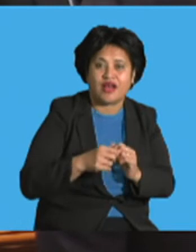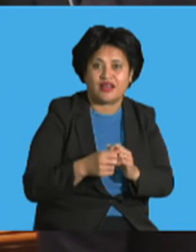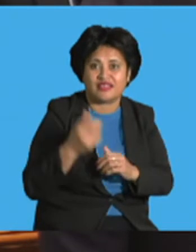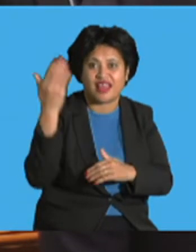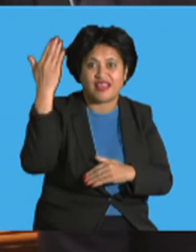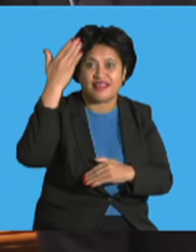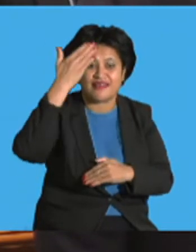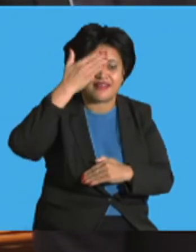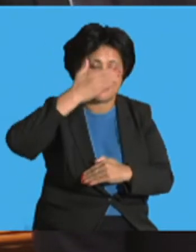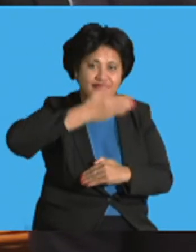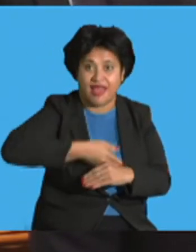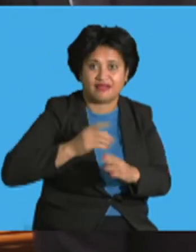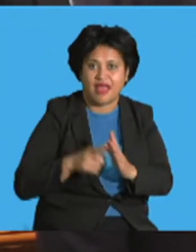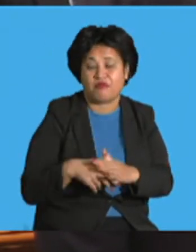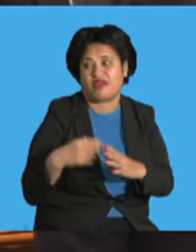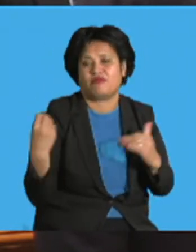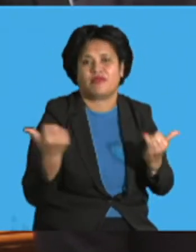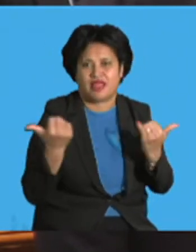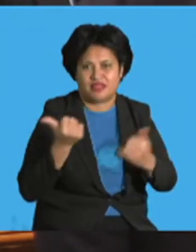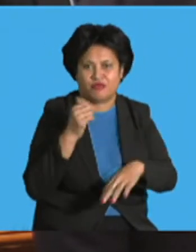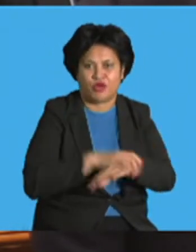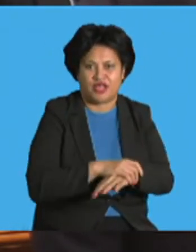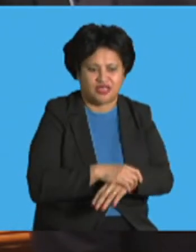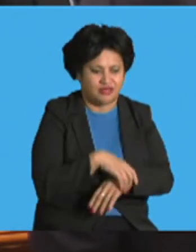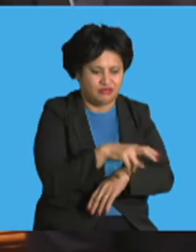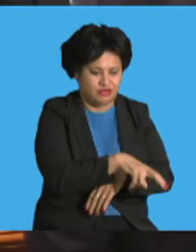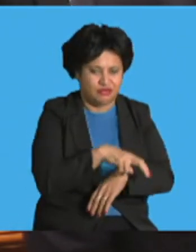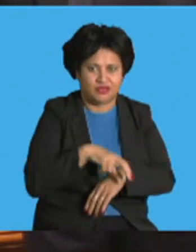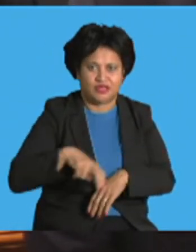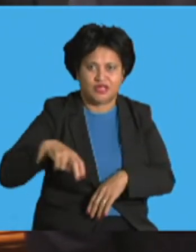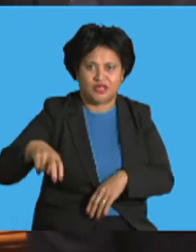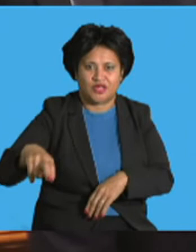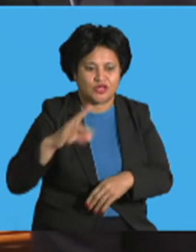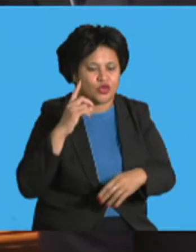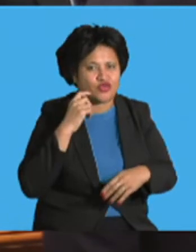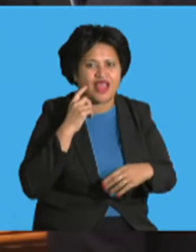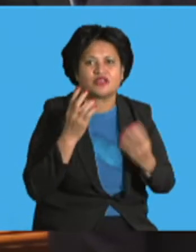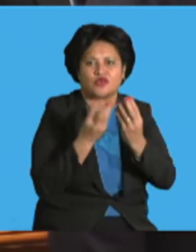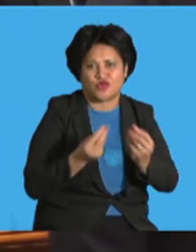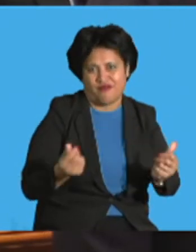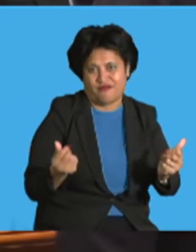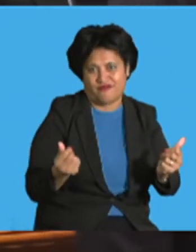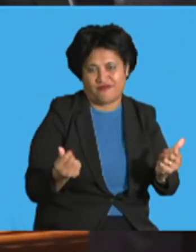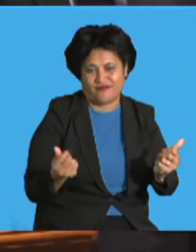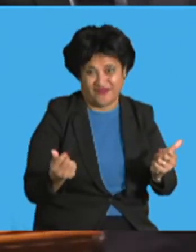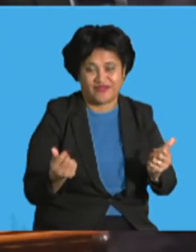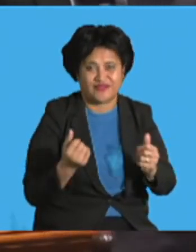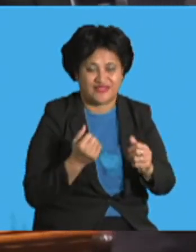night hours, to support this strategy that we have in place.